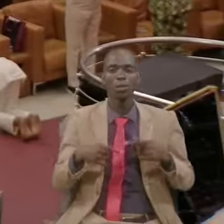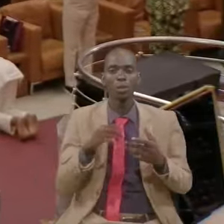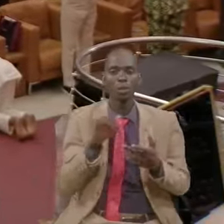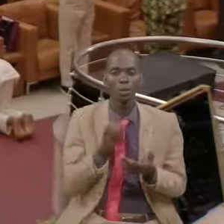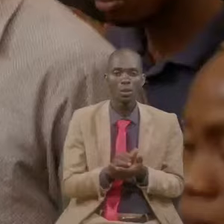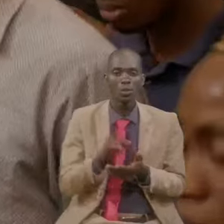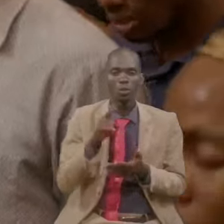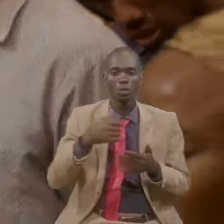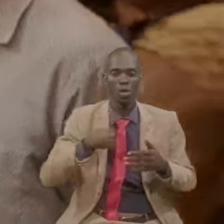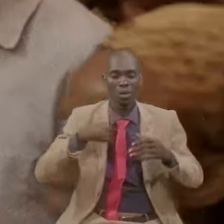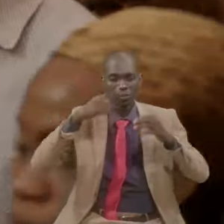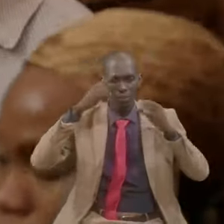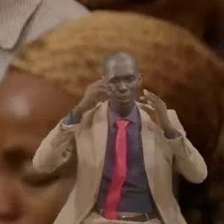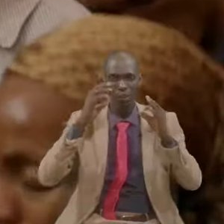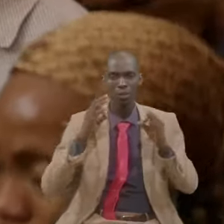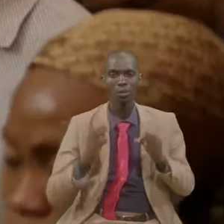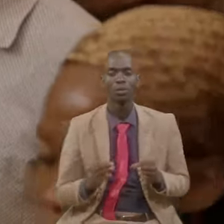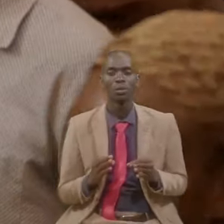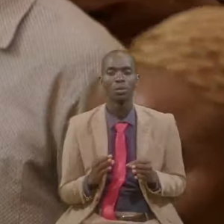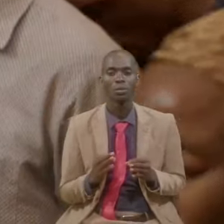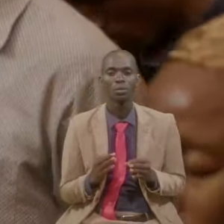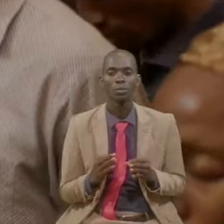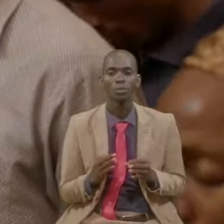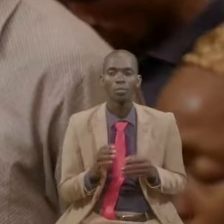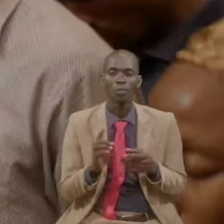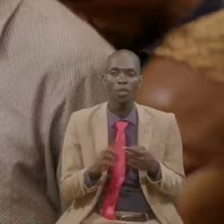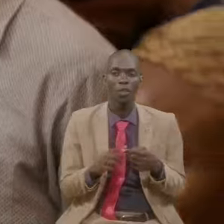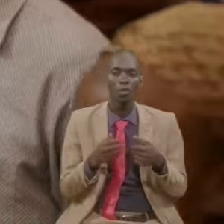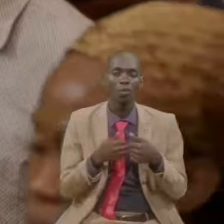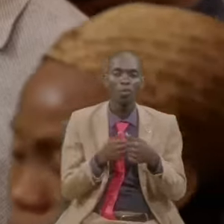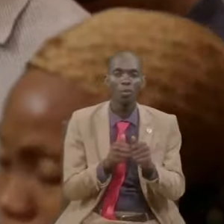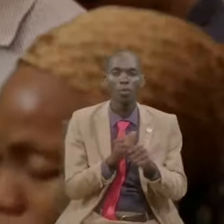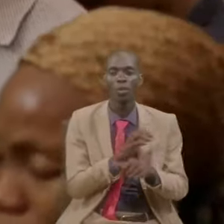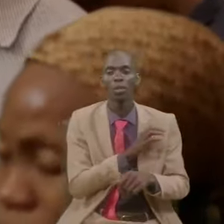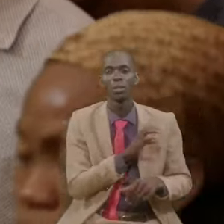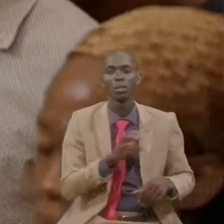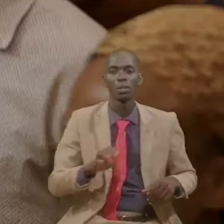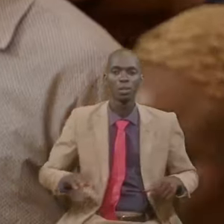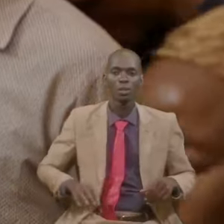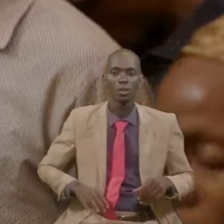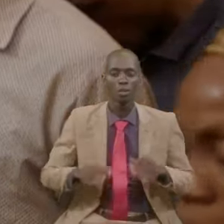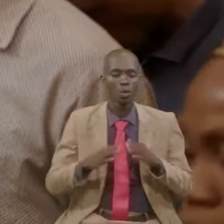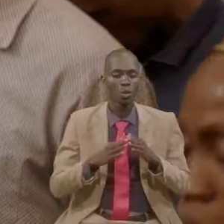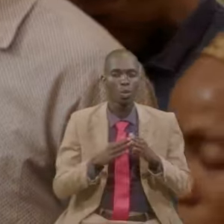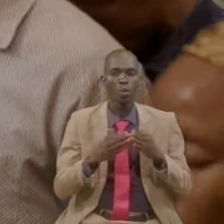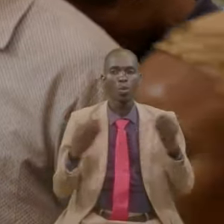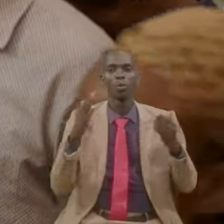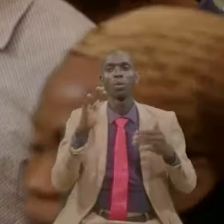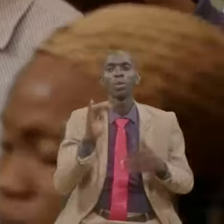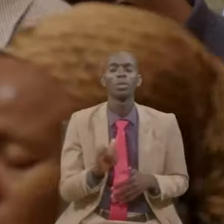your mind to follow Christ transparently,